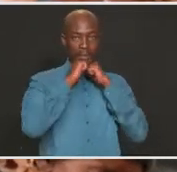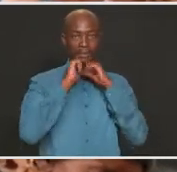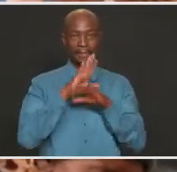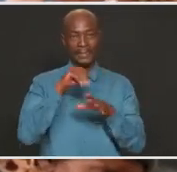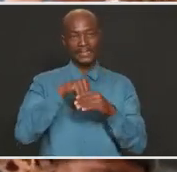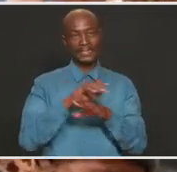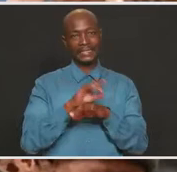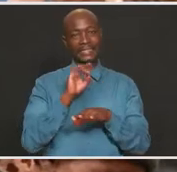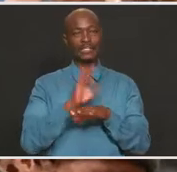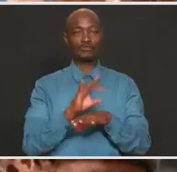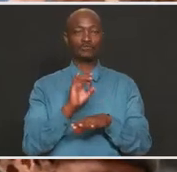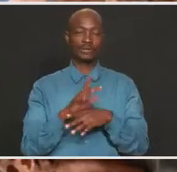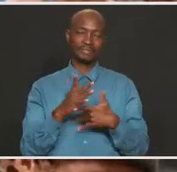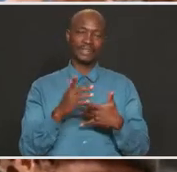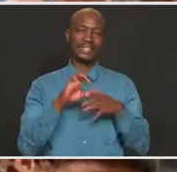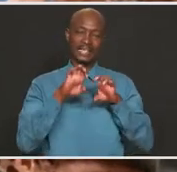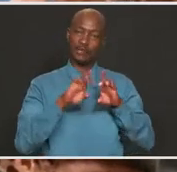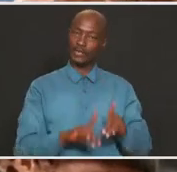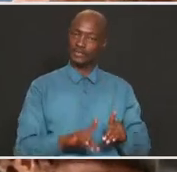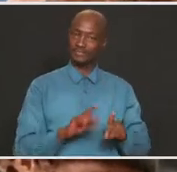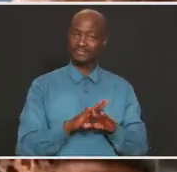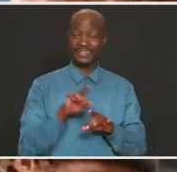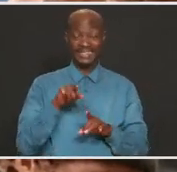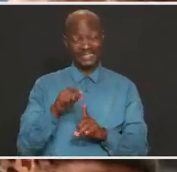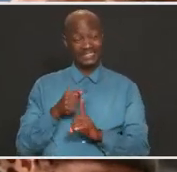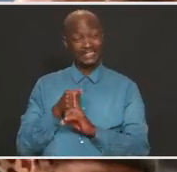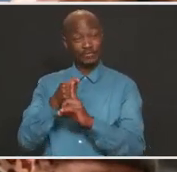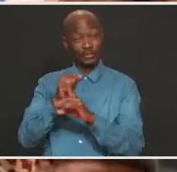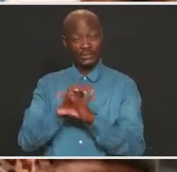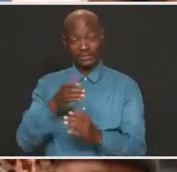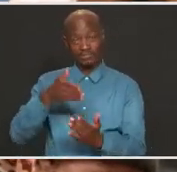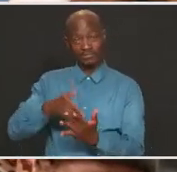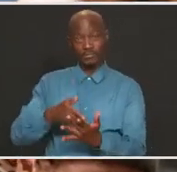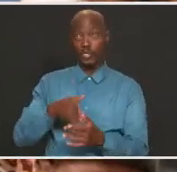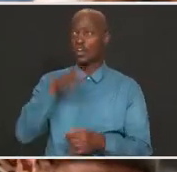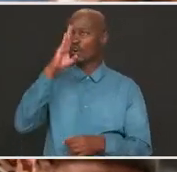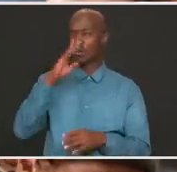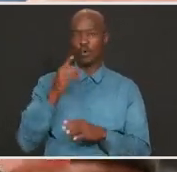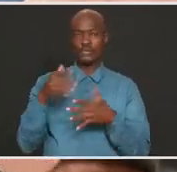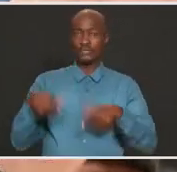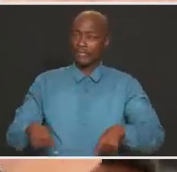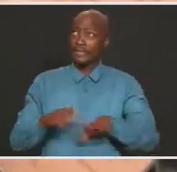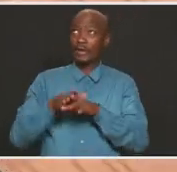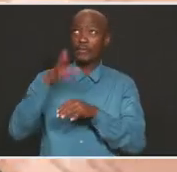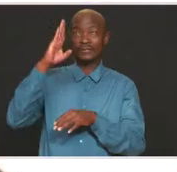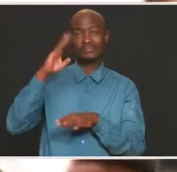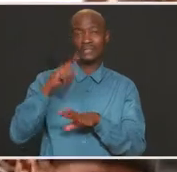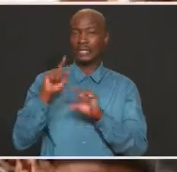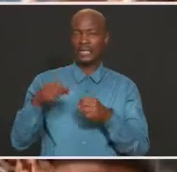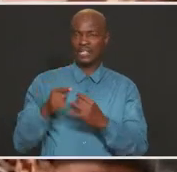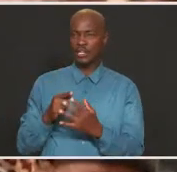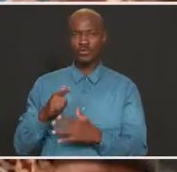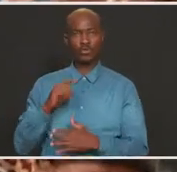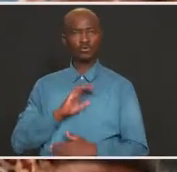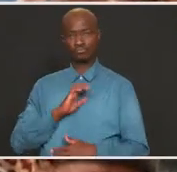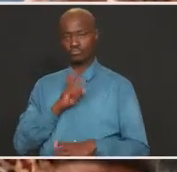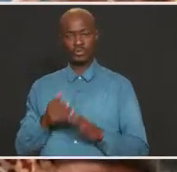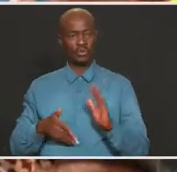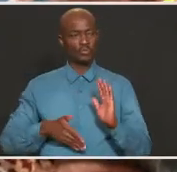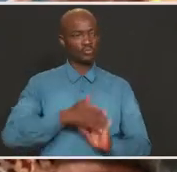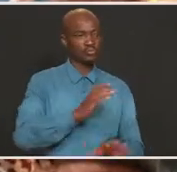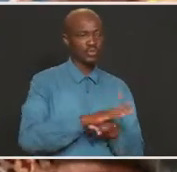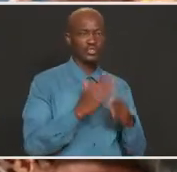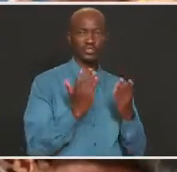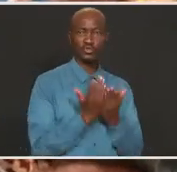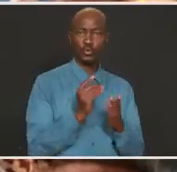the bull forces School attendance God-fearing parents cannot in good conscience enroll their children in